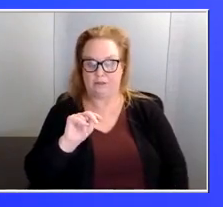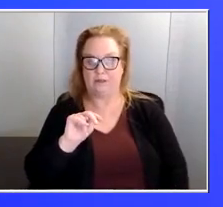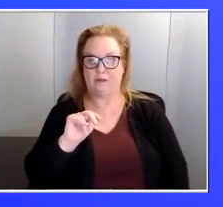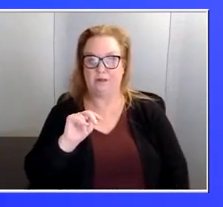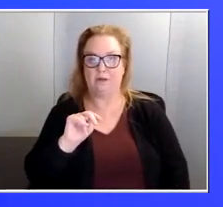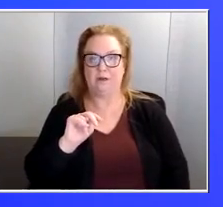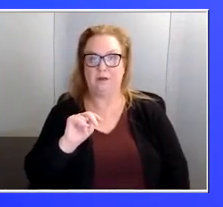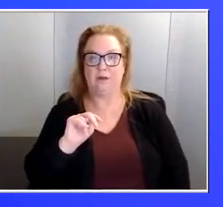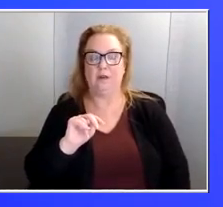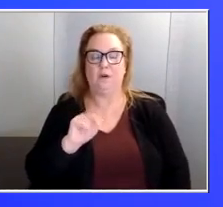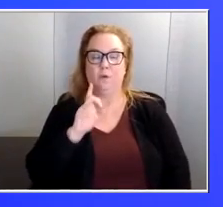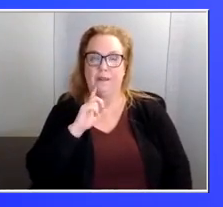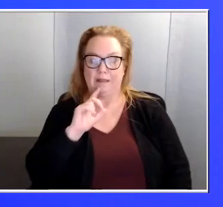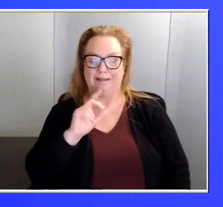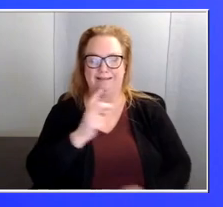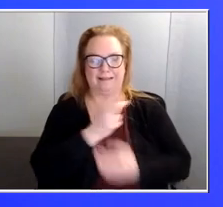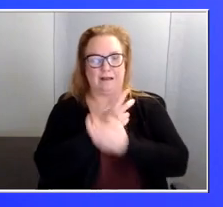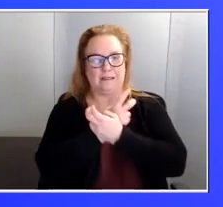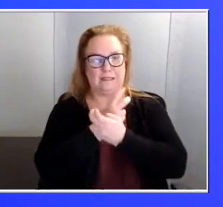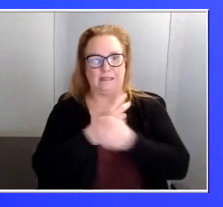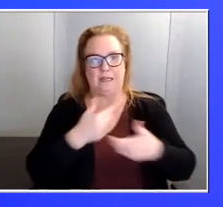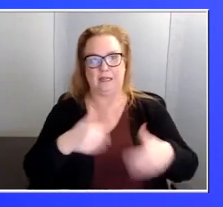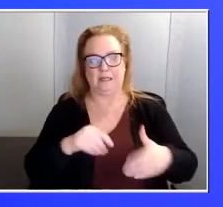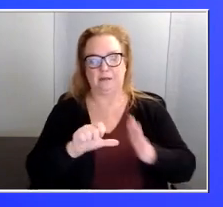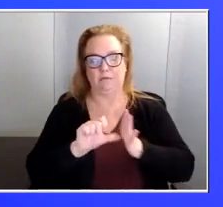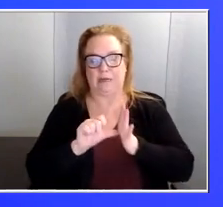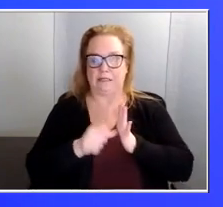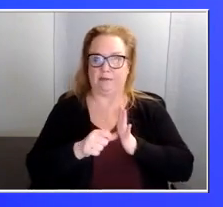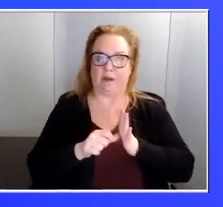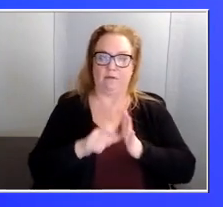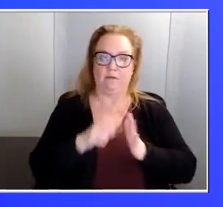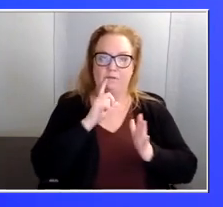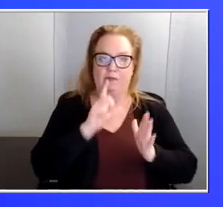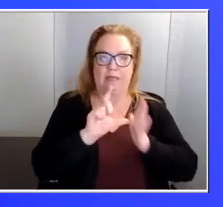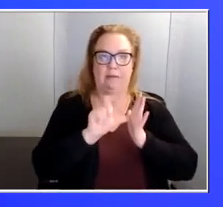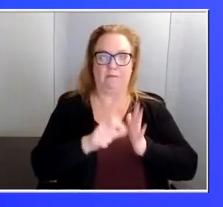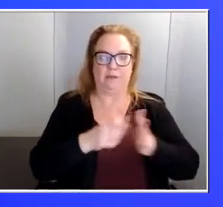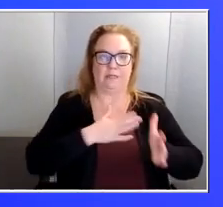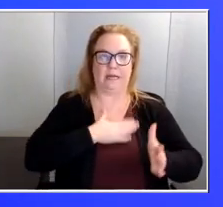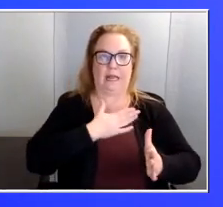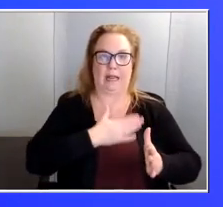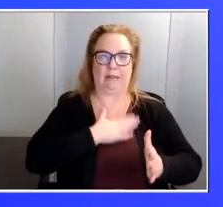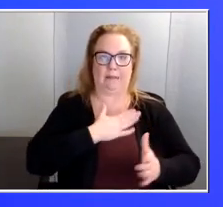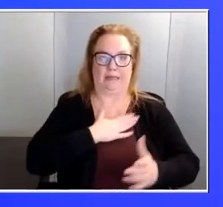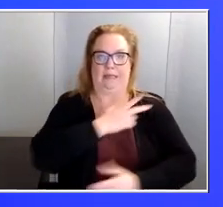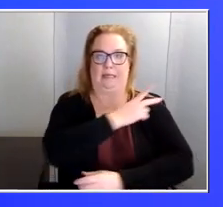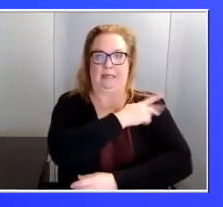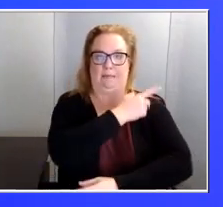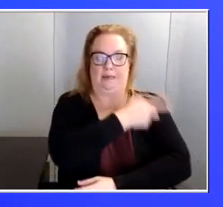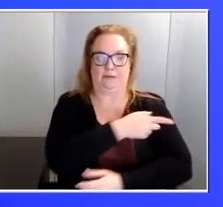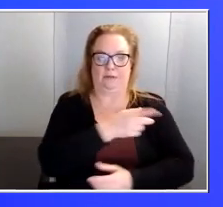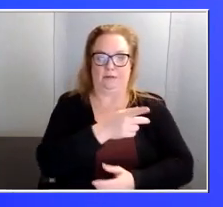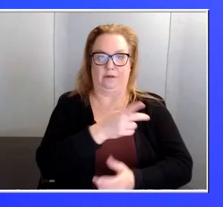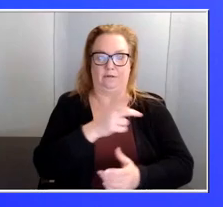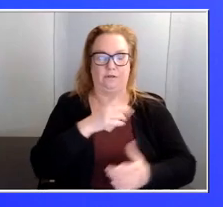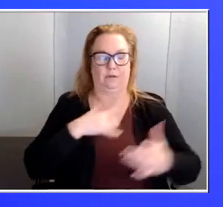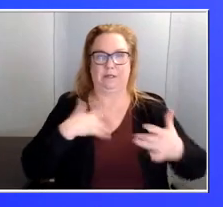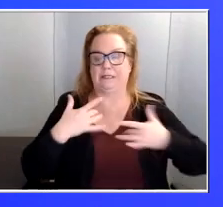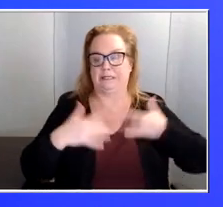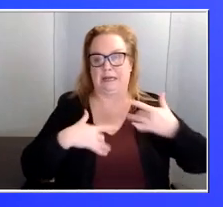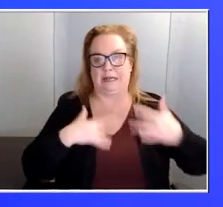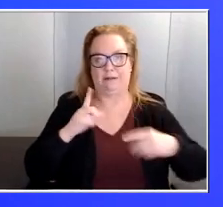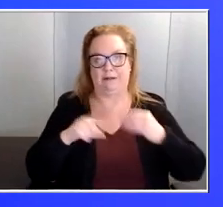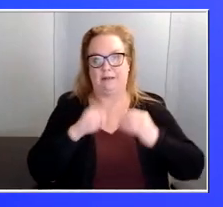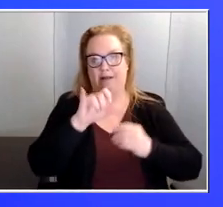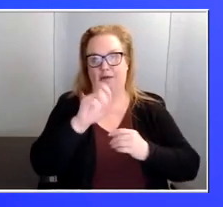less toxicity is really impressive. I was really impressed, and I was very happy and glad. And the patient, you know, she was very excited about that, especially